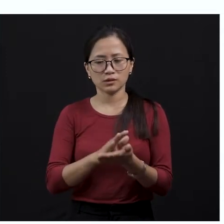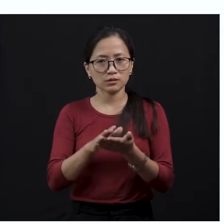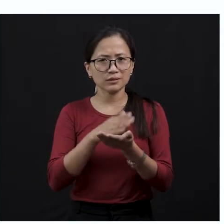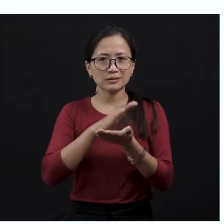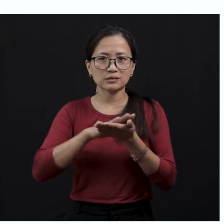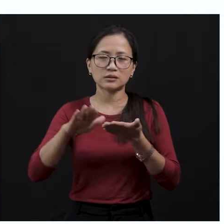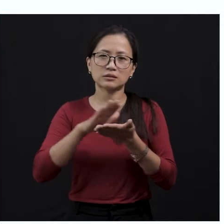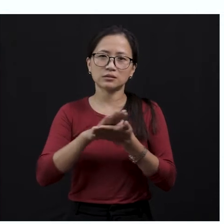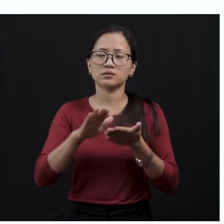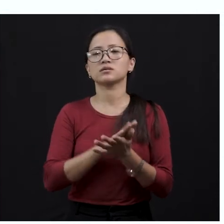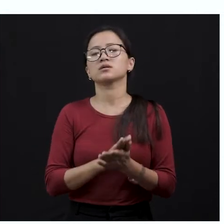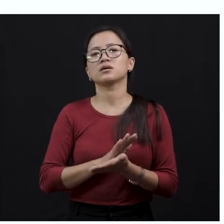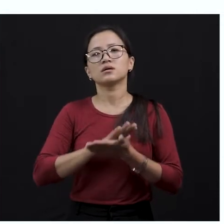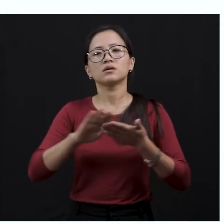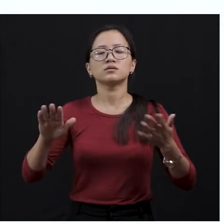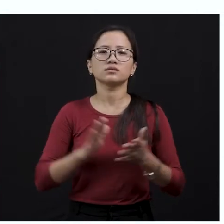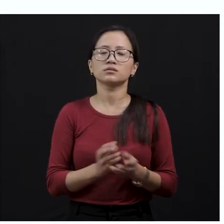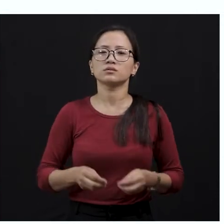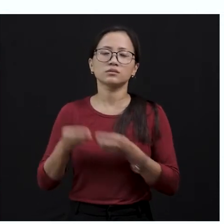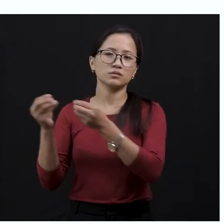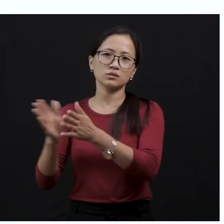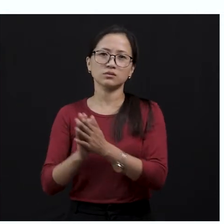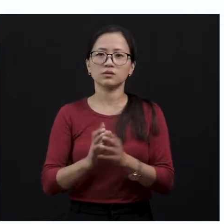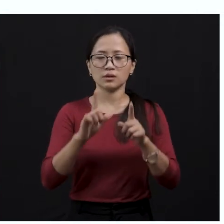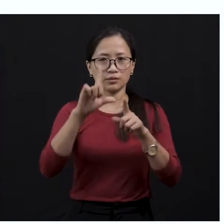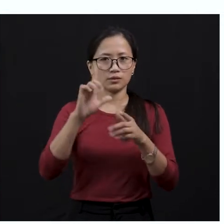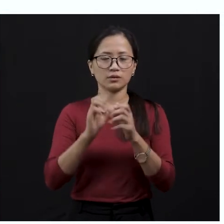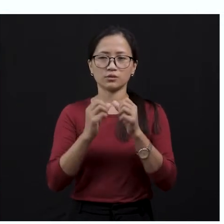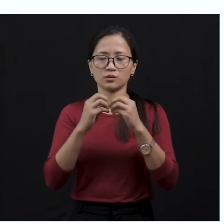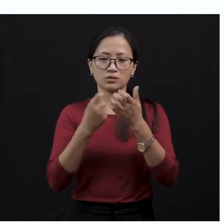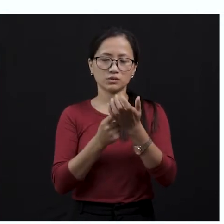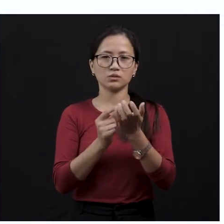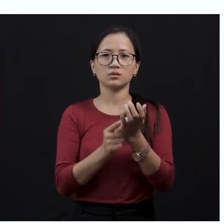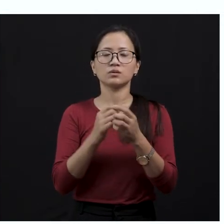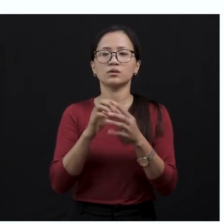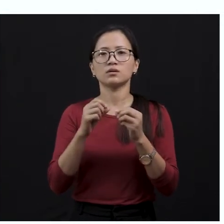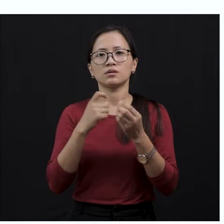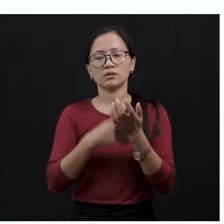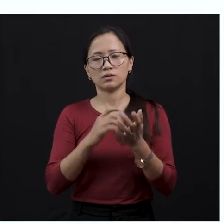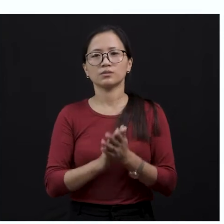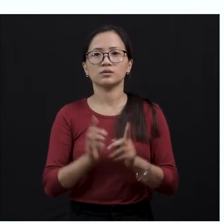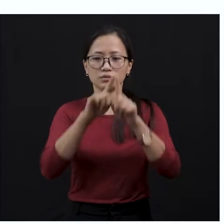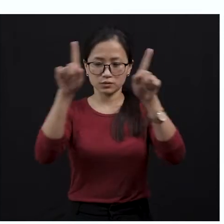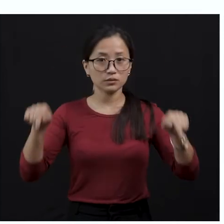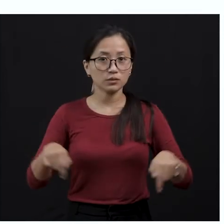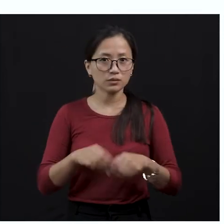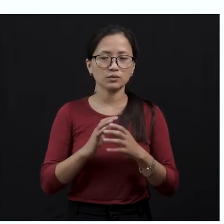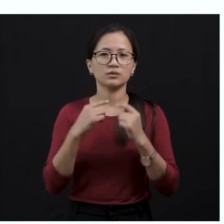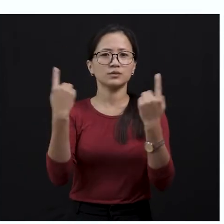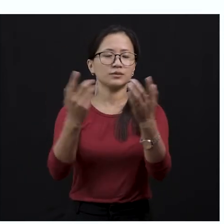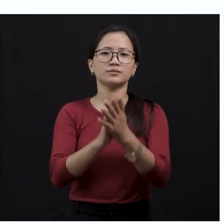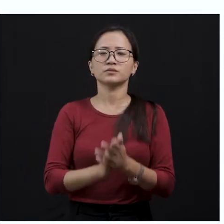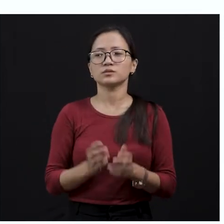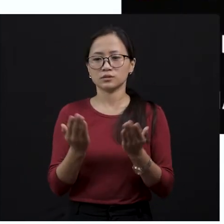up. Then it is taken to the laboratory and they used to study with the help of